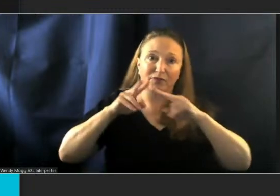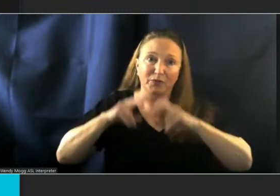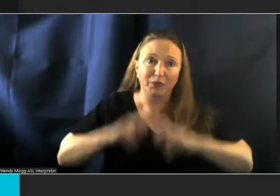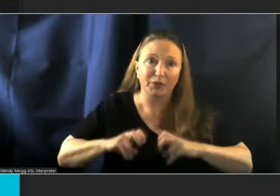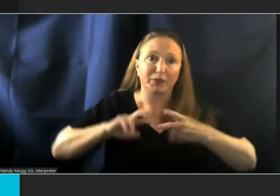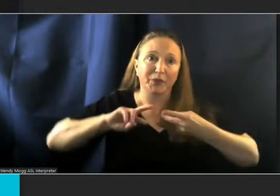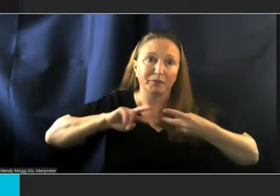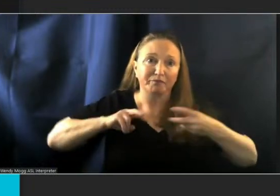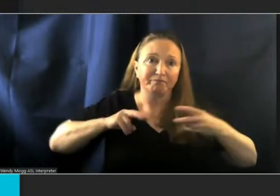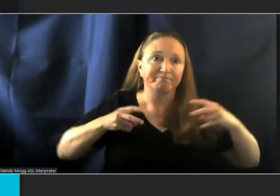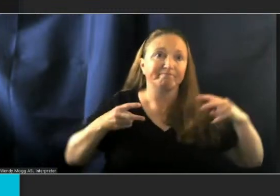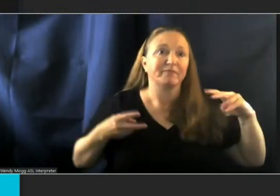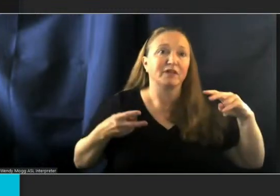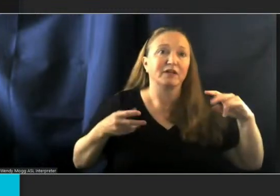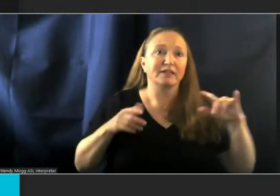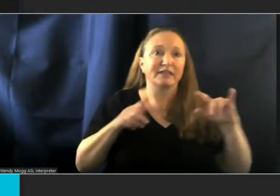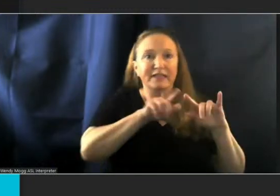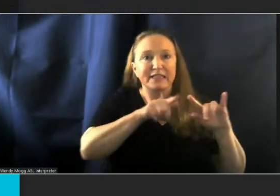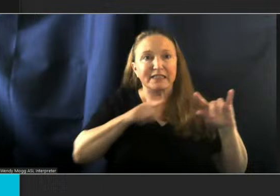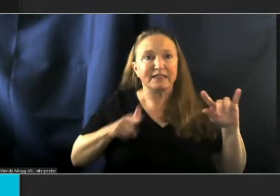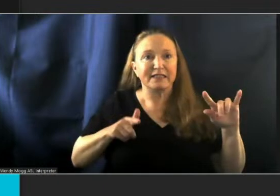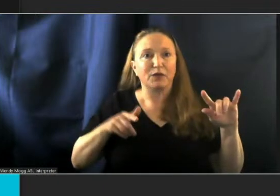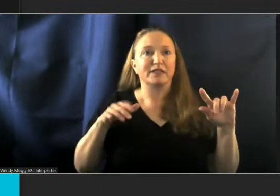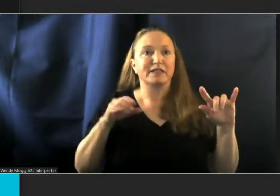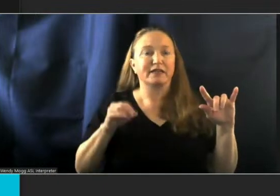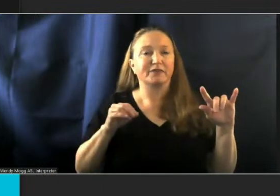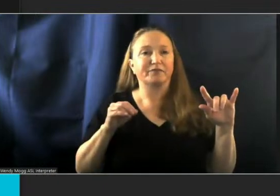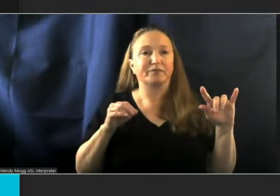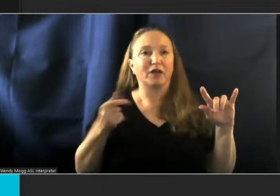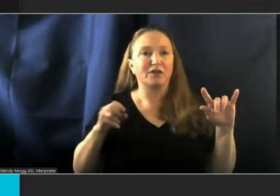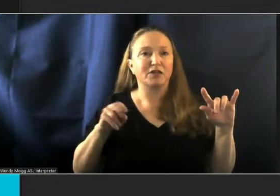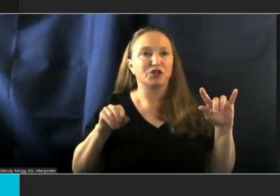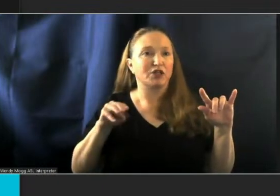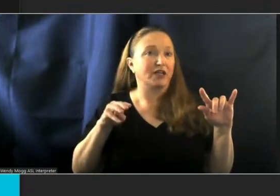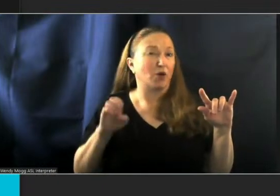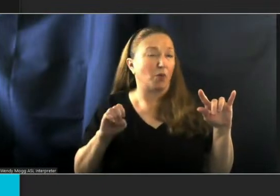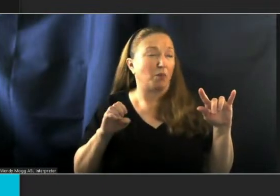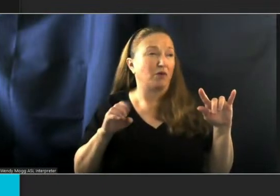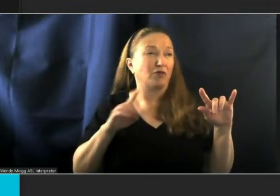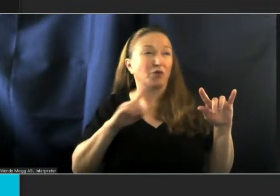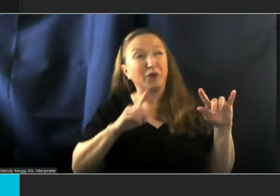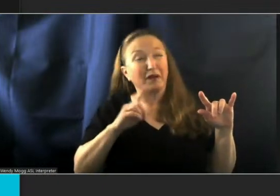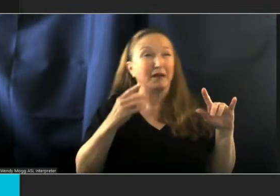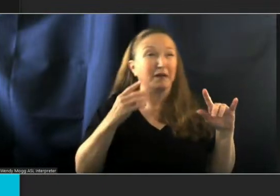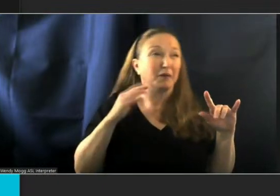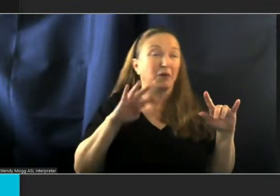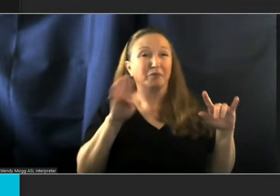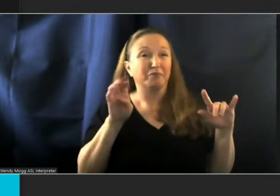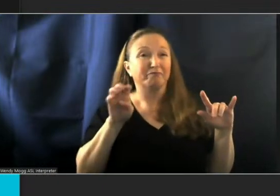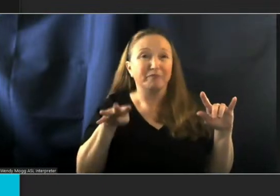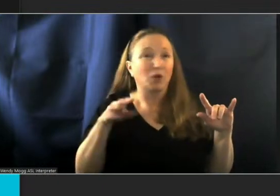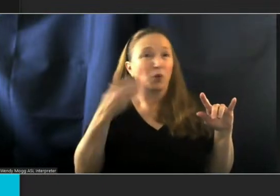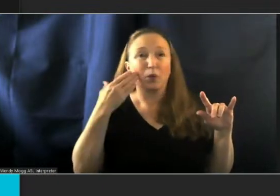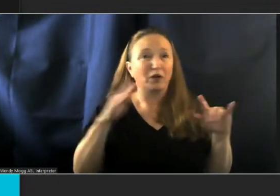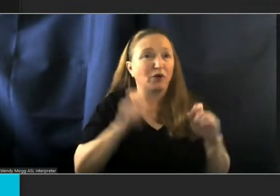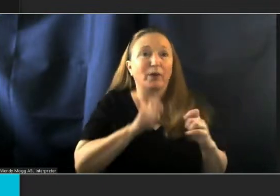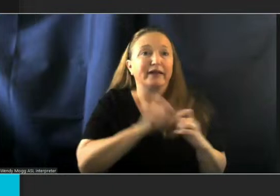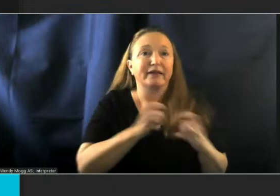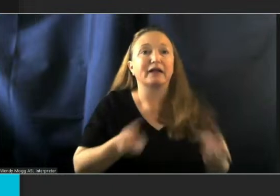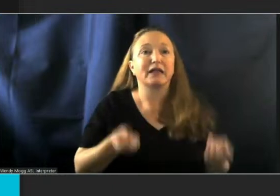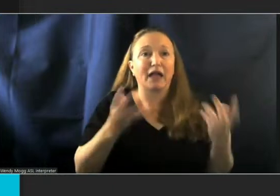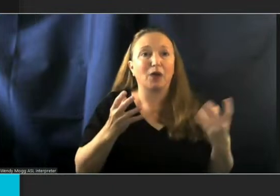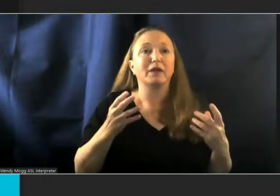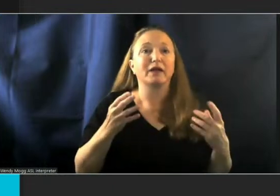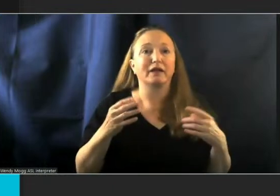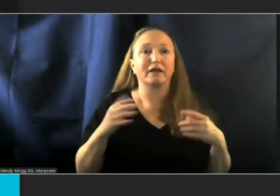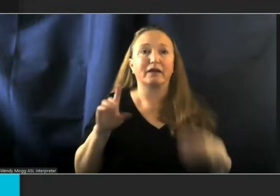of these viruses. So we don't know exactly how many Delta variant cases there are in our county. And so